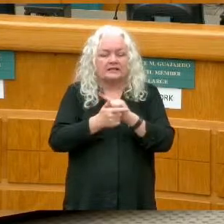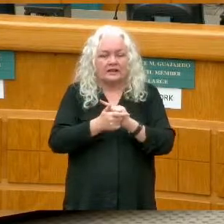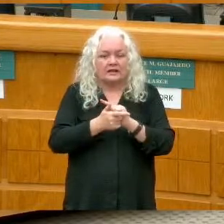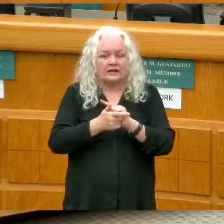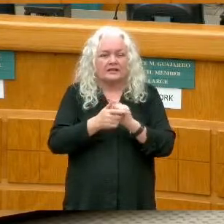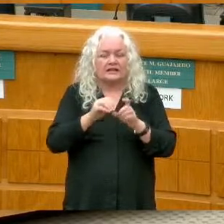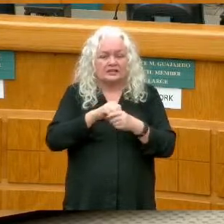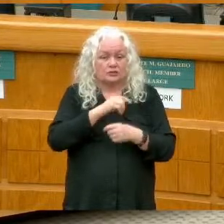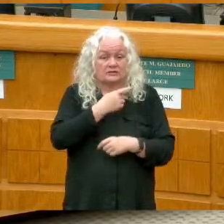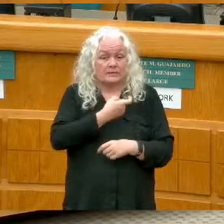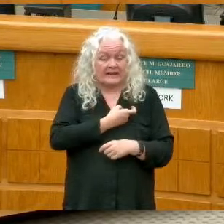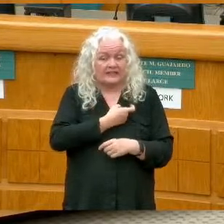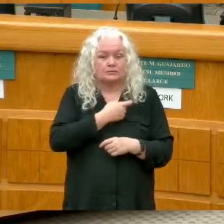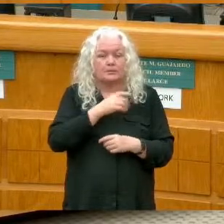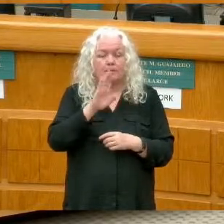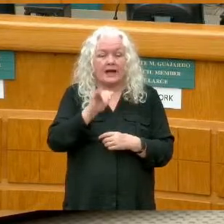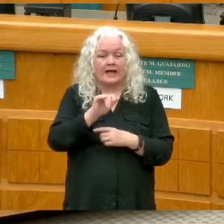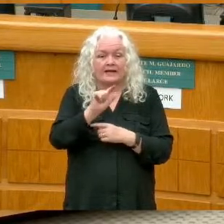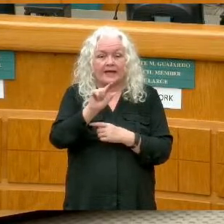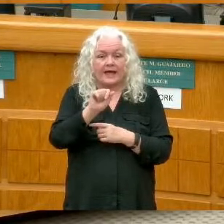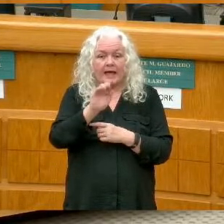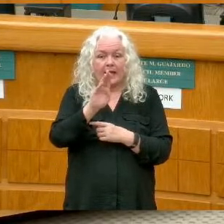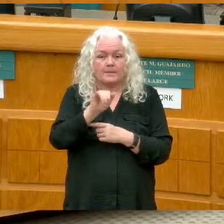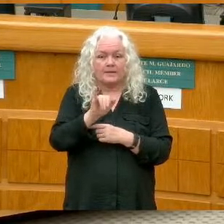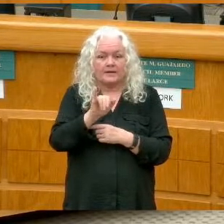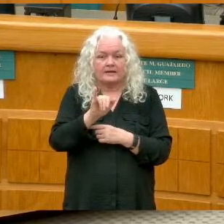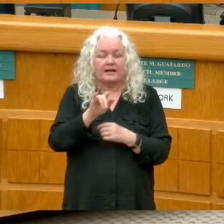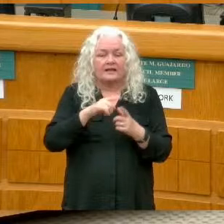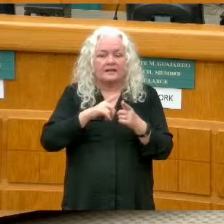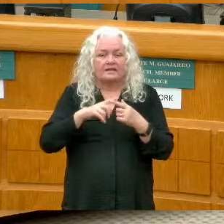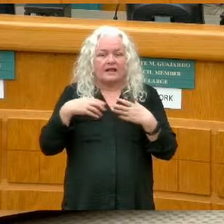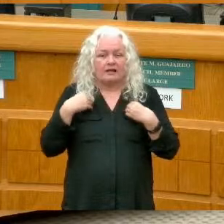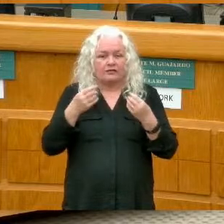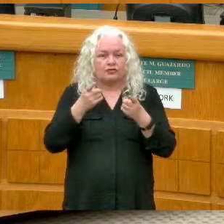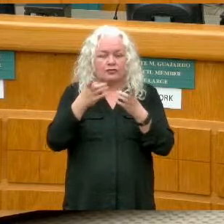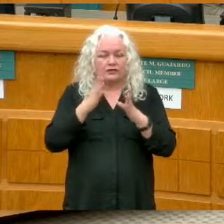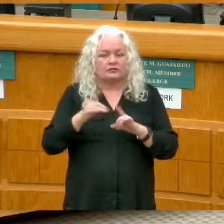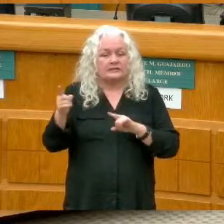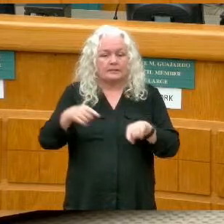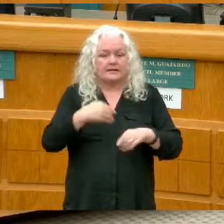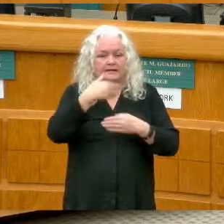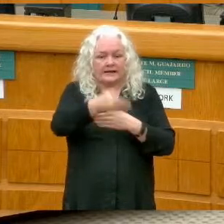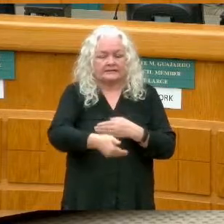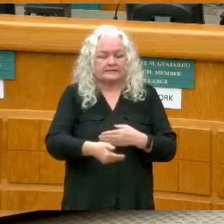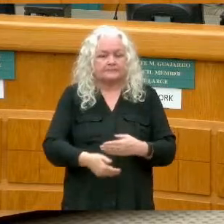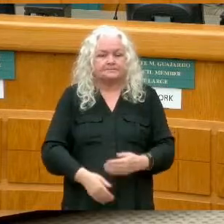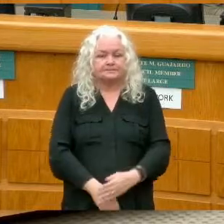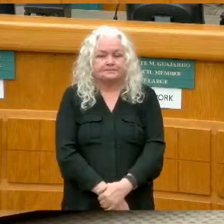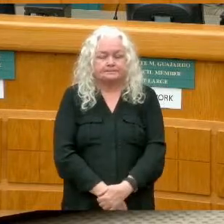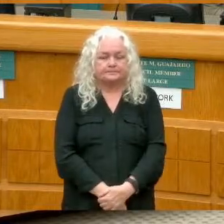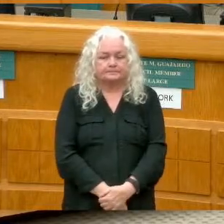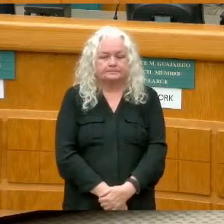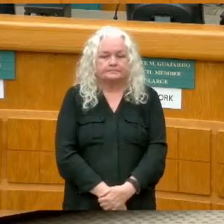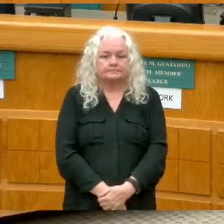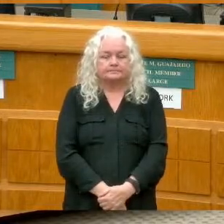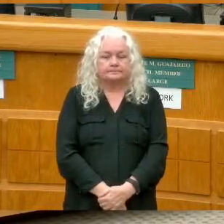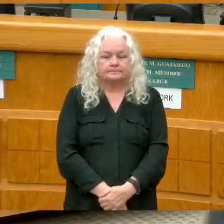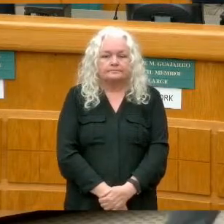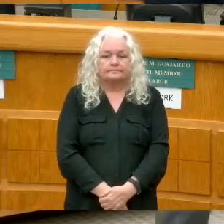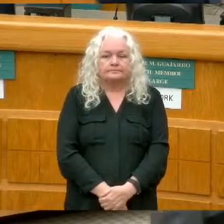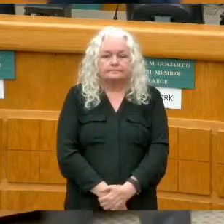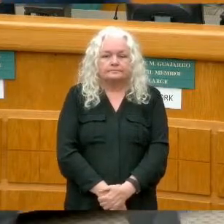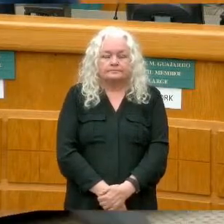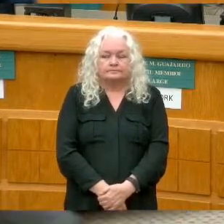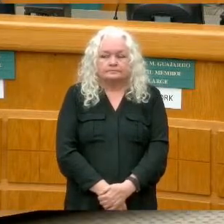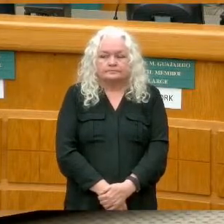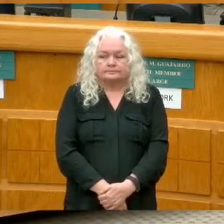Gabby into Spanish, and then Annette Rodriguez, our public health director, is going to come up next. Thank you. En las últimas 24 horas se han